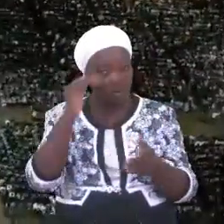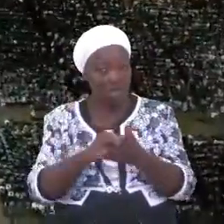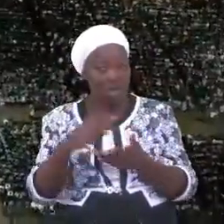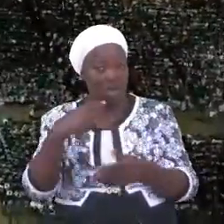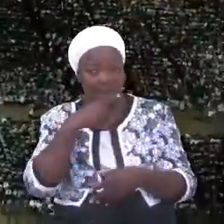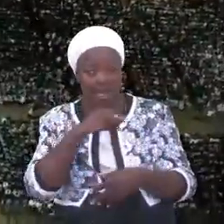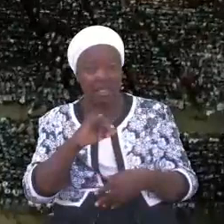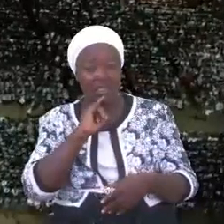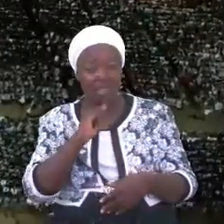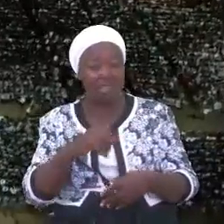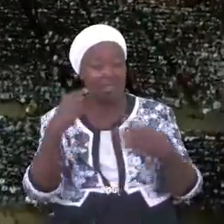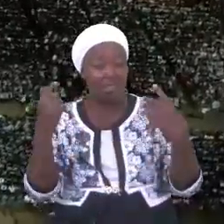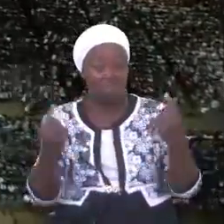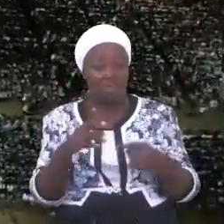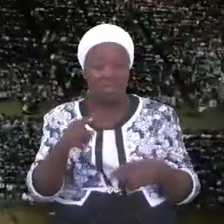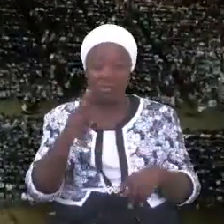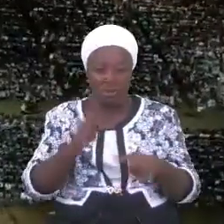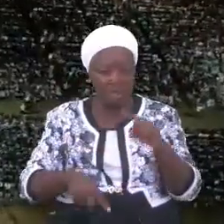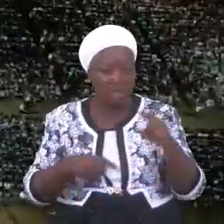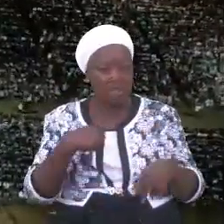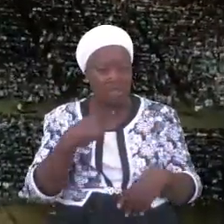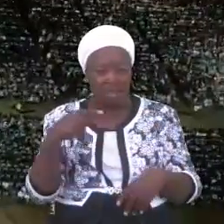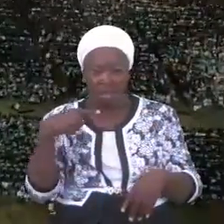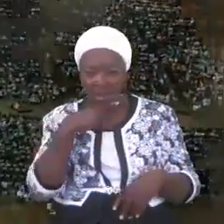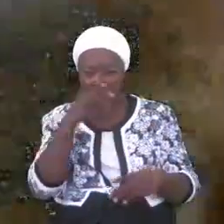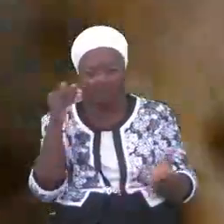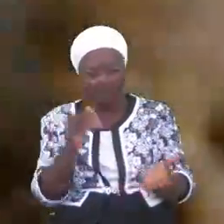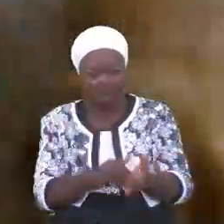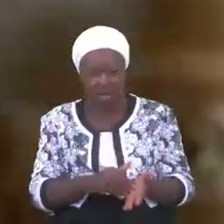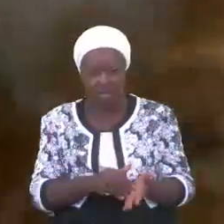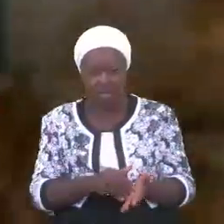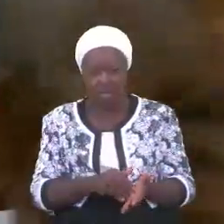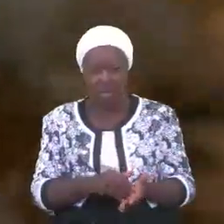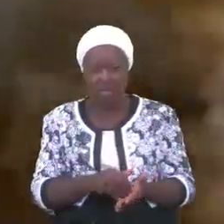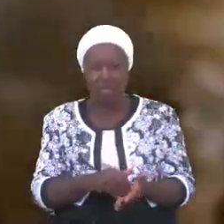and you have submitted to the counselor, you can bow down your head